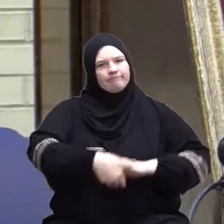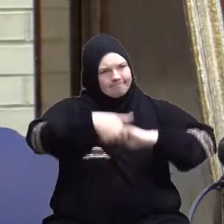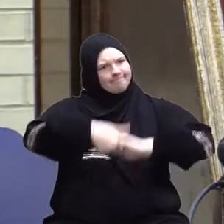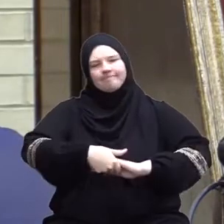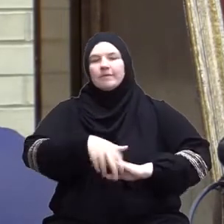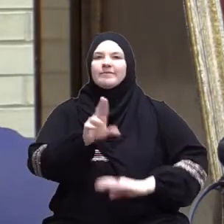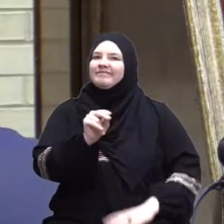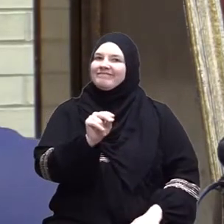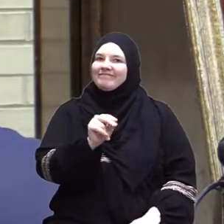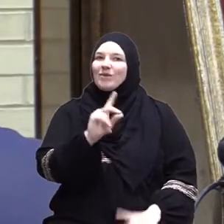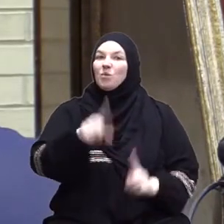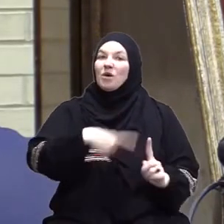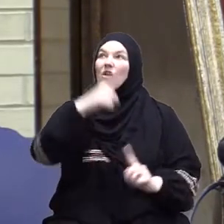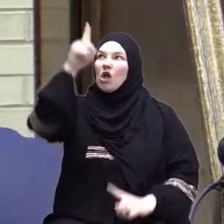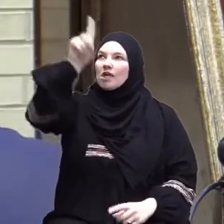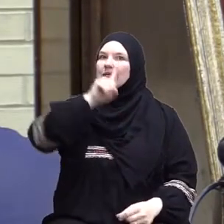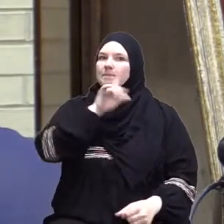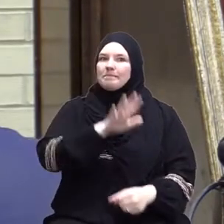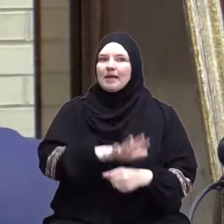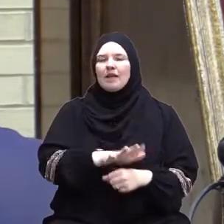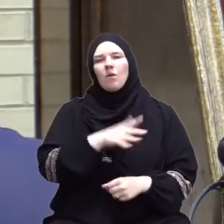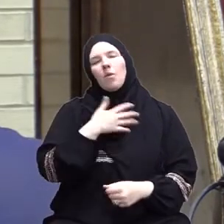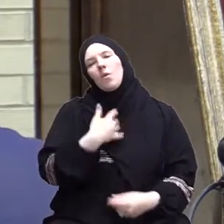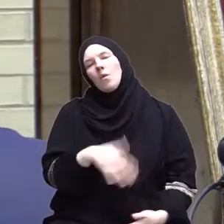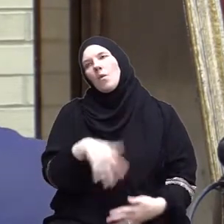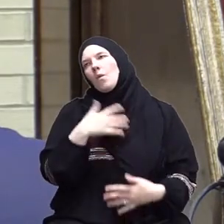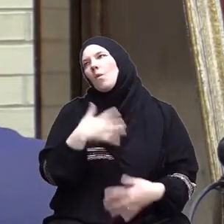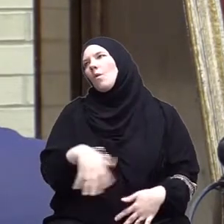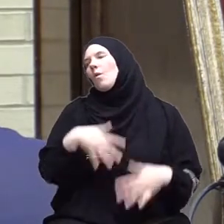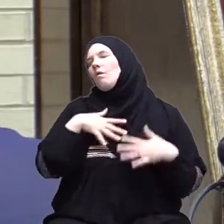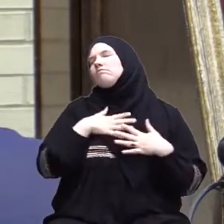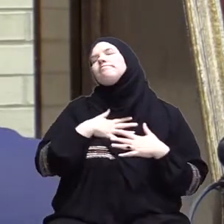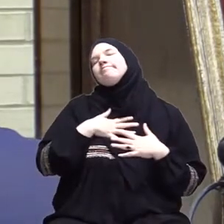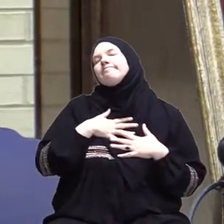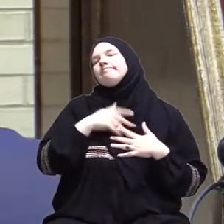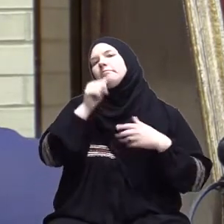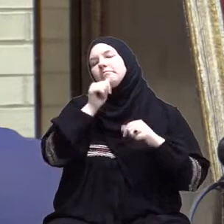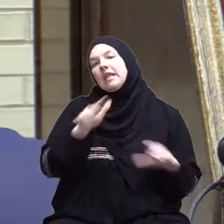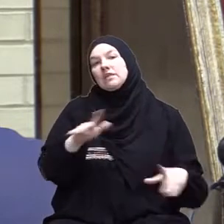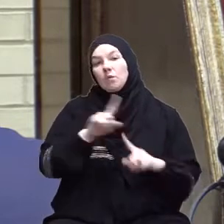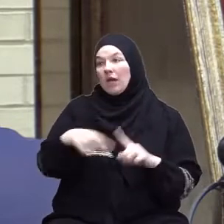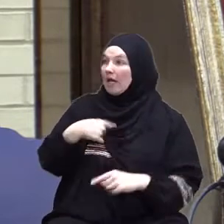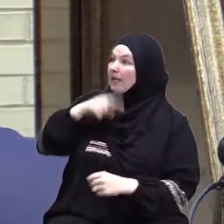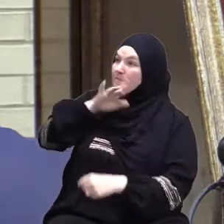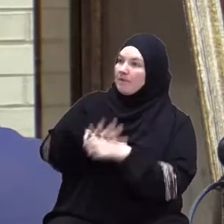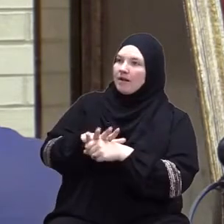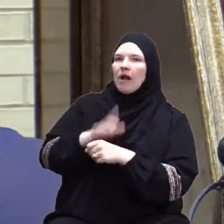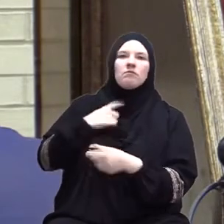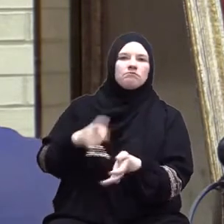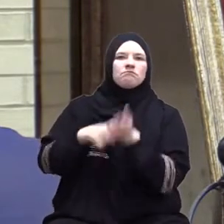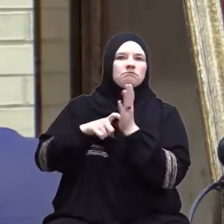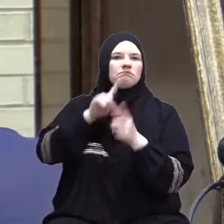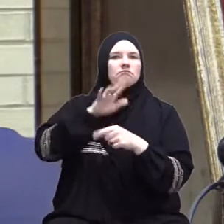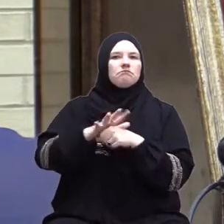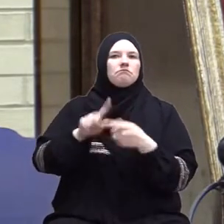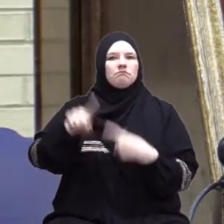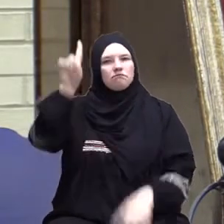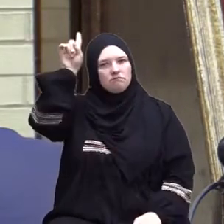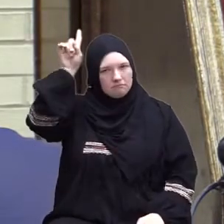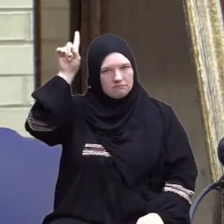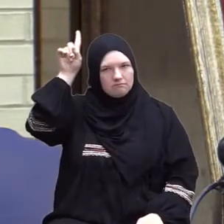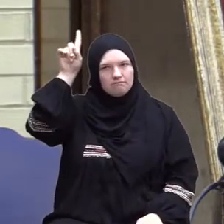When Allah commits, it's a blessing. When we commit, it is an obligation. This is a huge difference here.